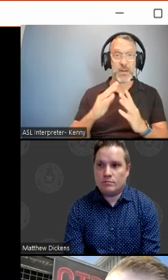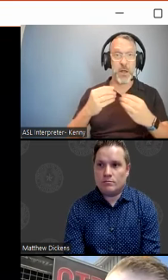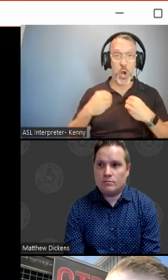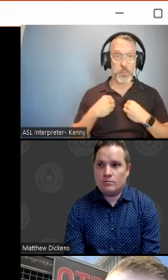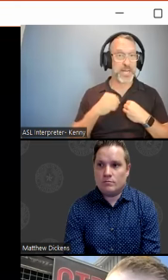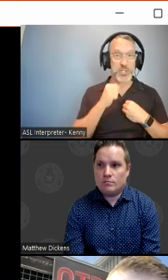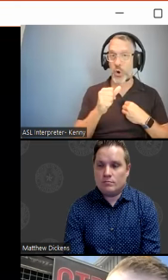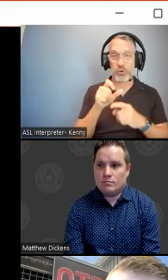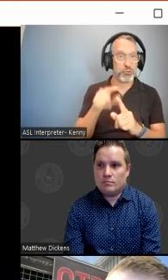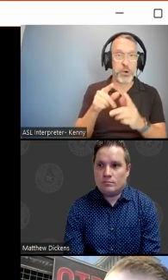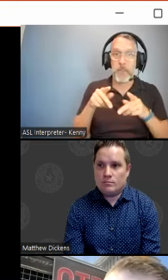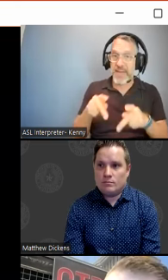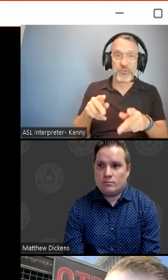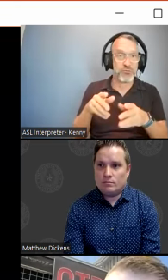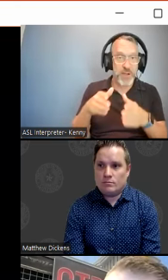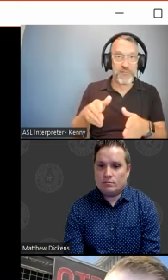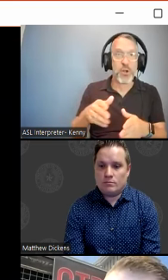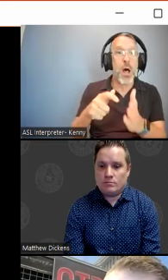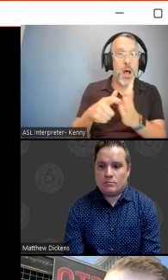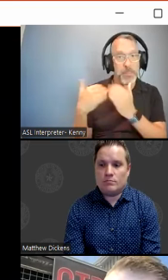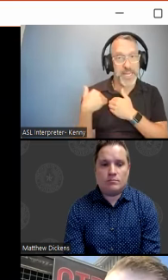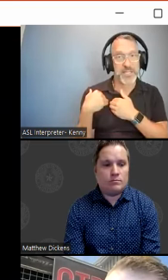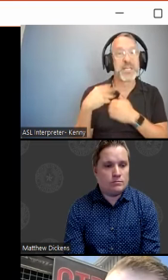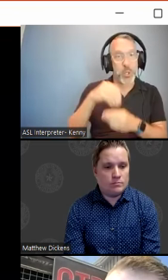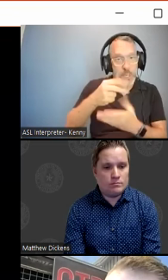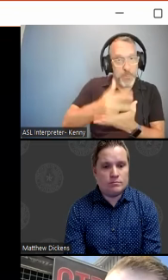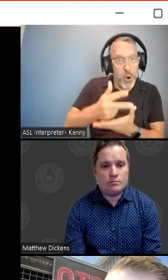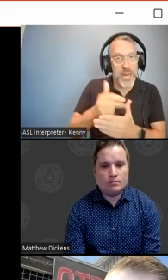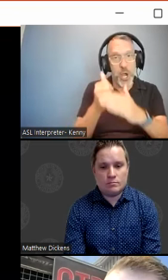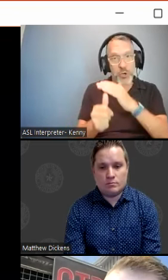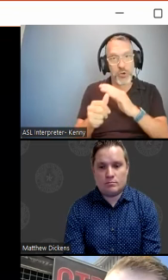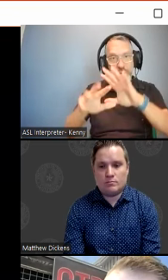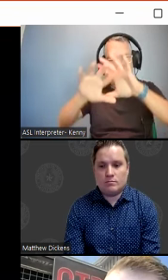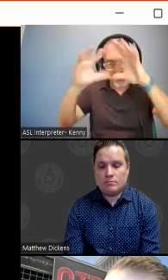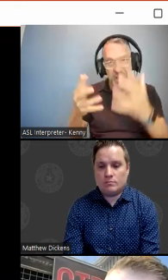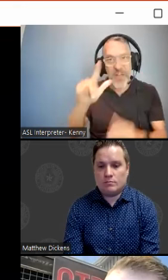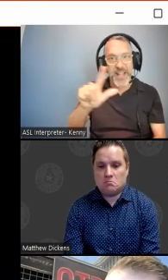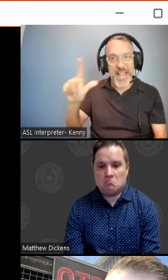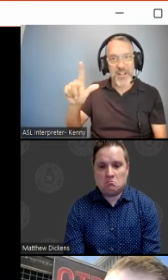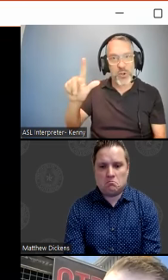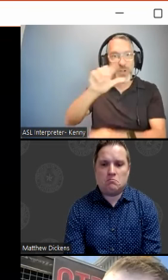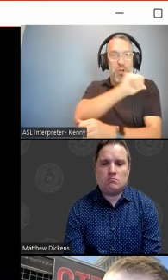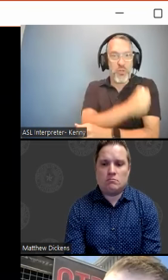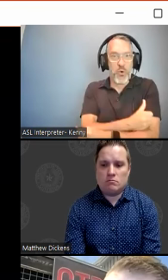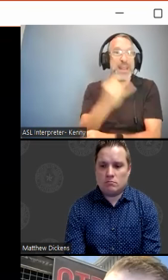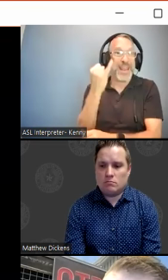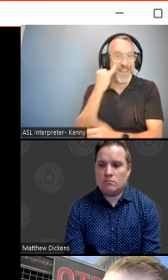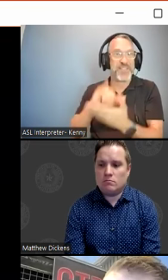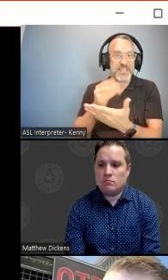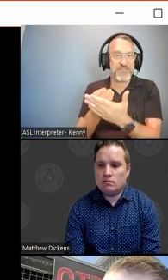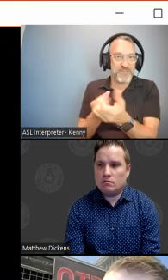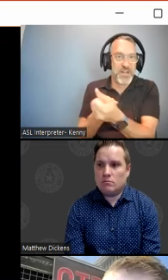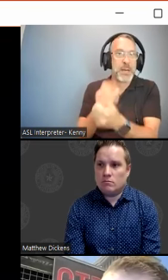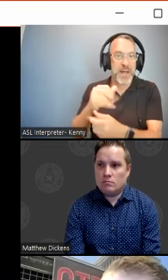not trigger path of travel obligations, including the parking, that fall under the landlord's authority should the construction project be funded by the